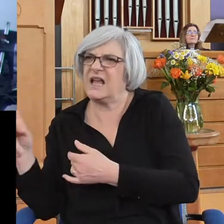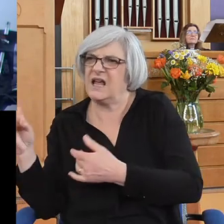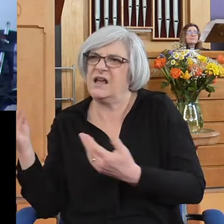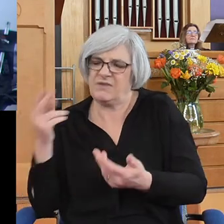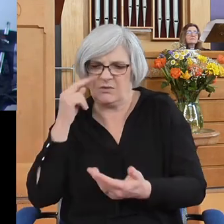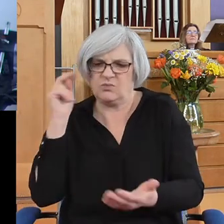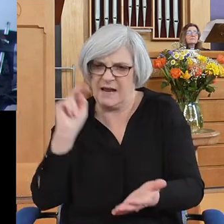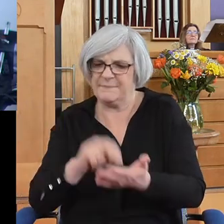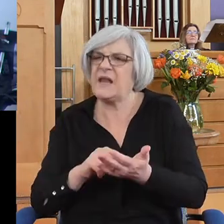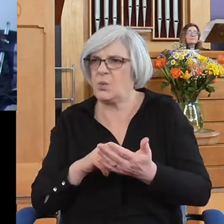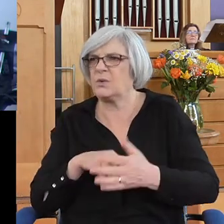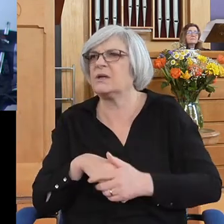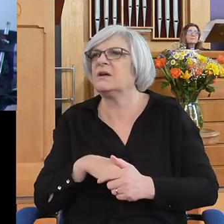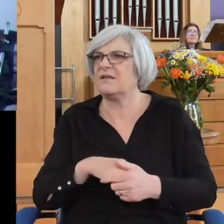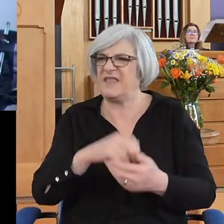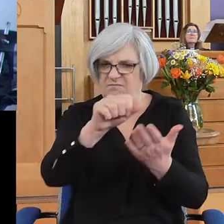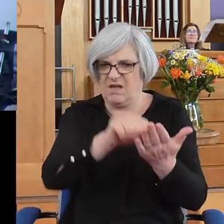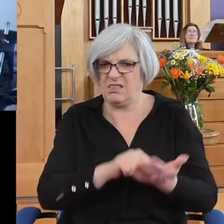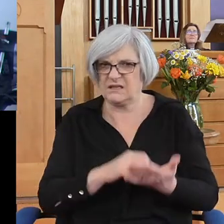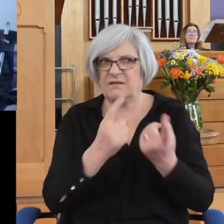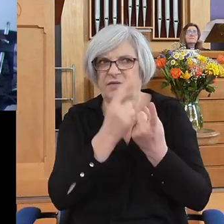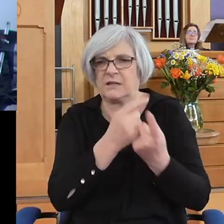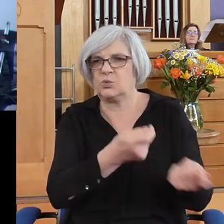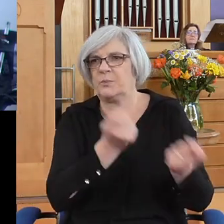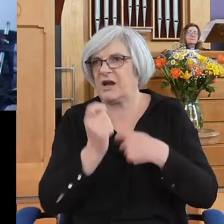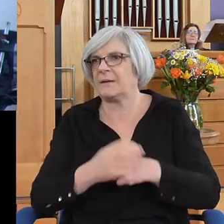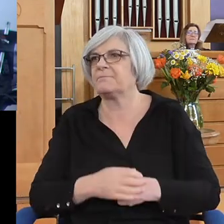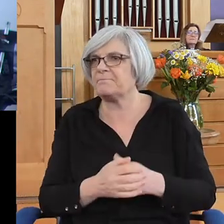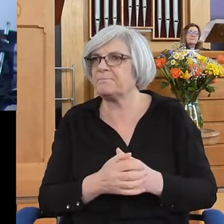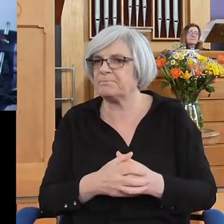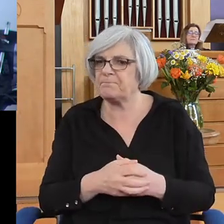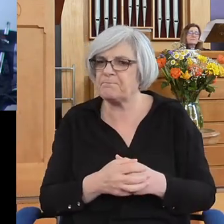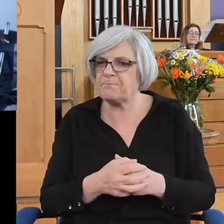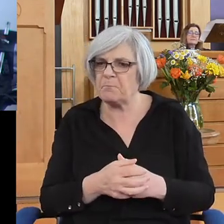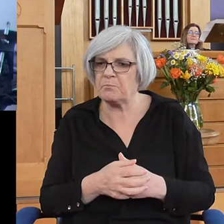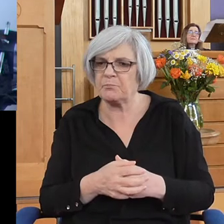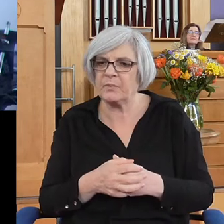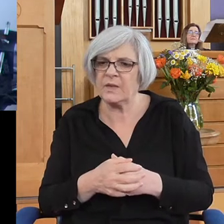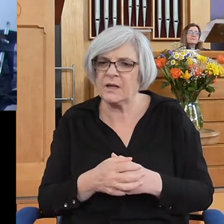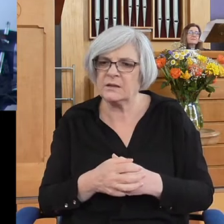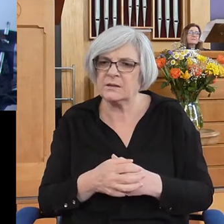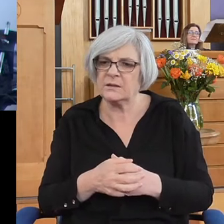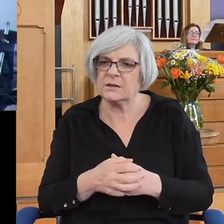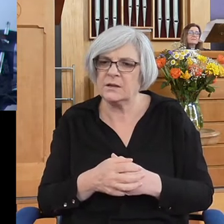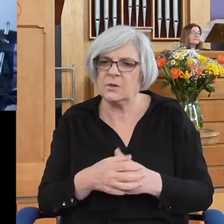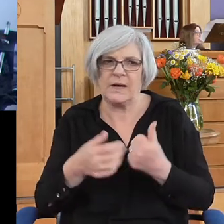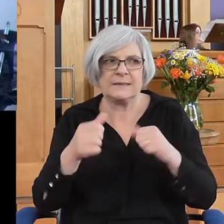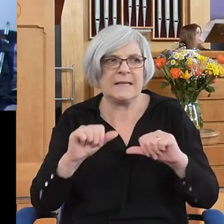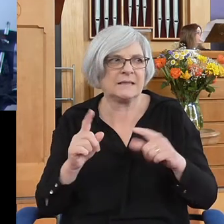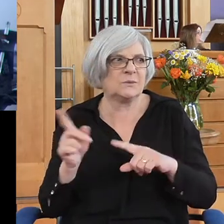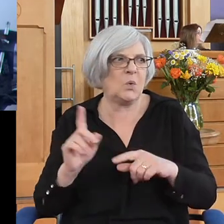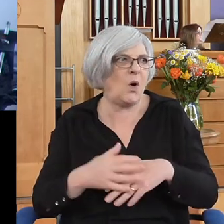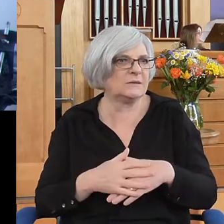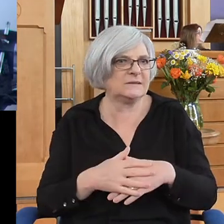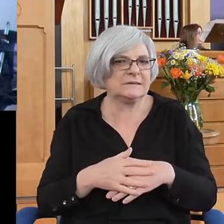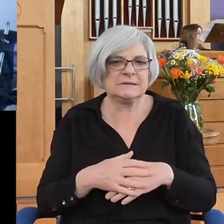down, there's a list out there for that. Now, there's the next bit that I nearly lost.